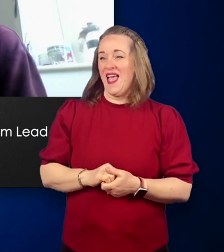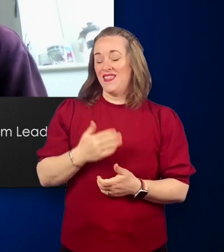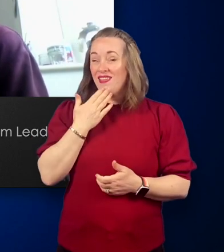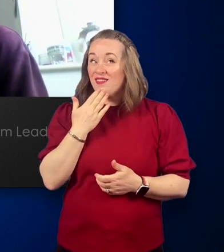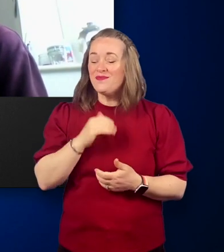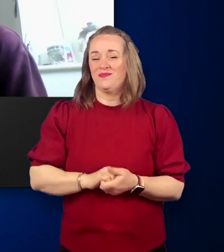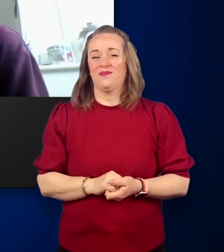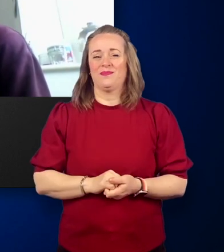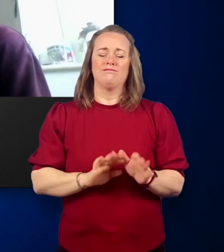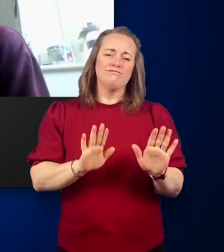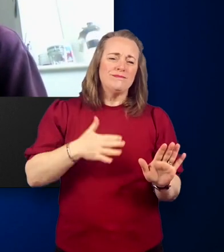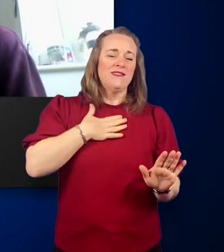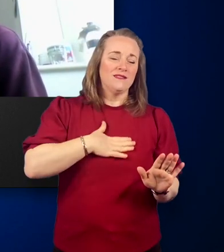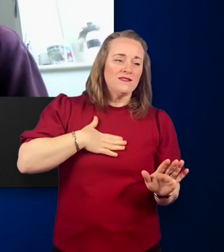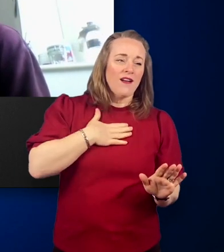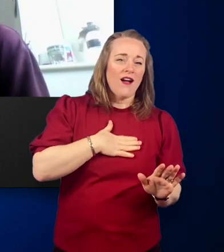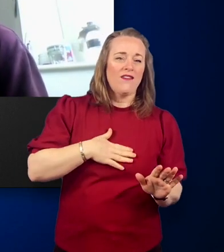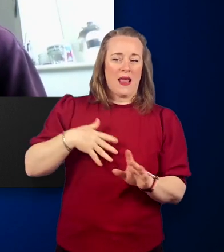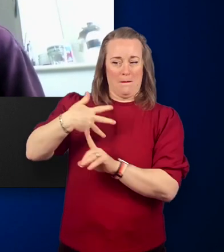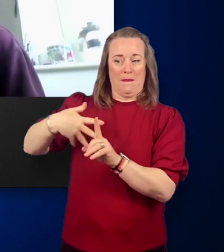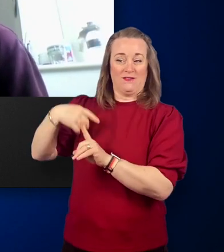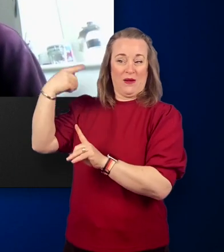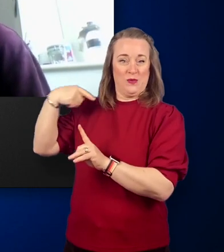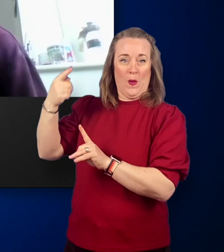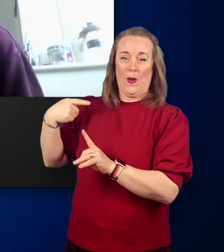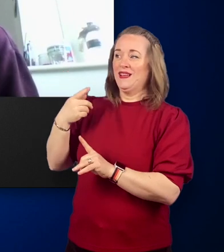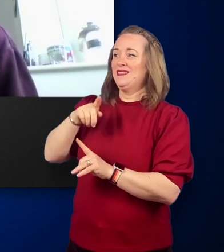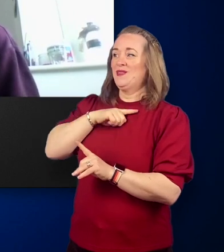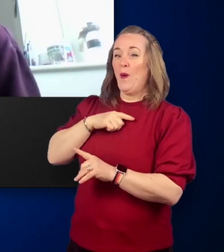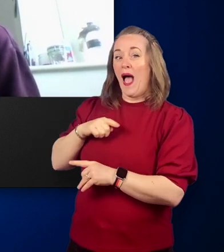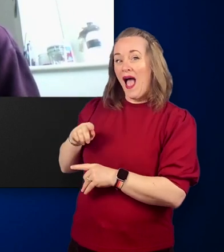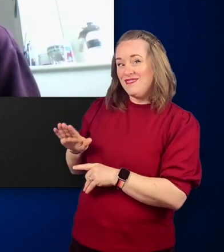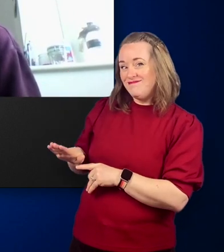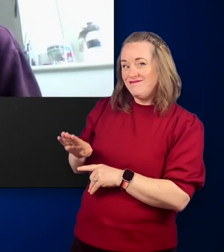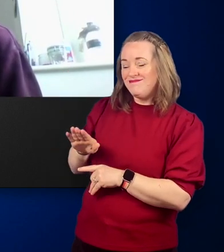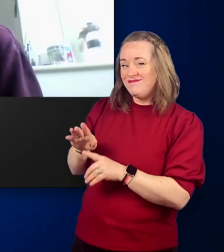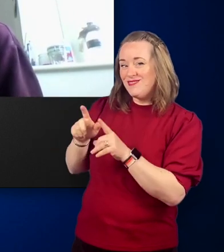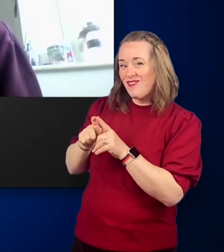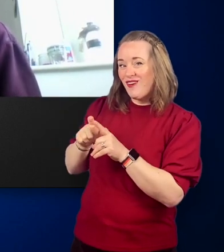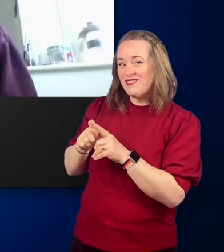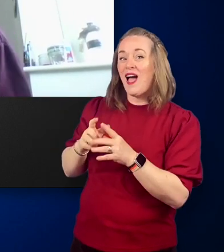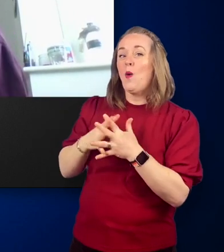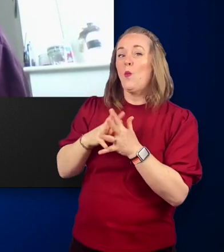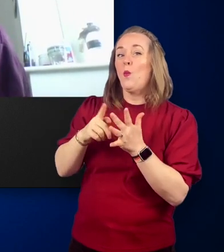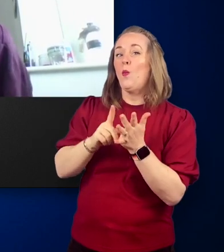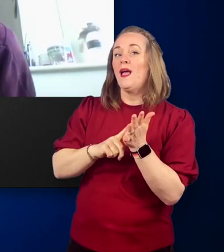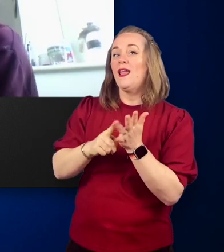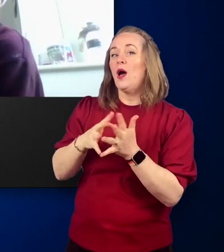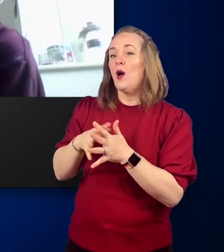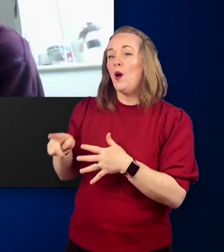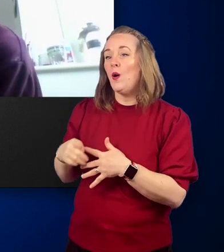Yeah, good, thank you. Sorry for any background noise. Daddy. That's Daddy. Who's